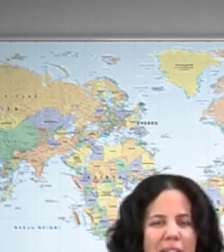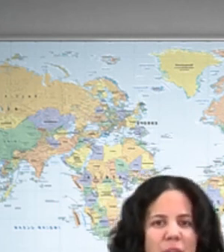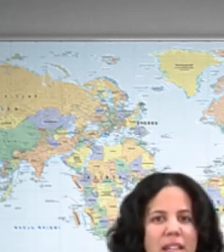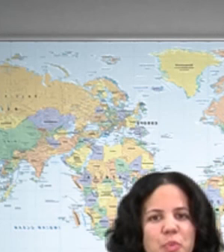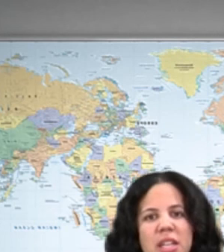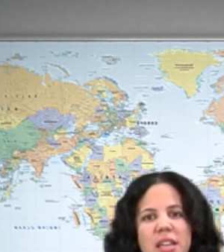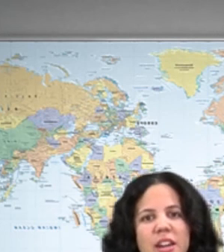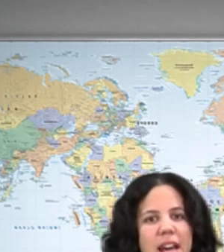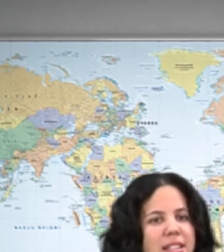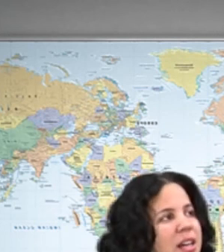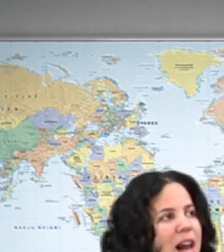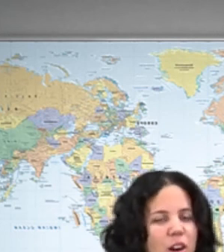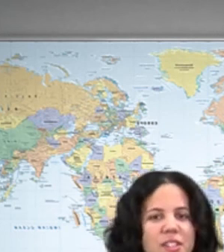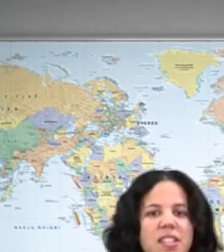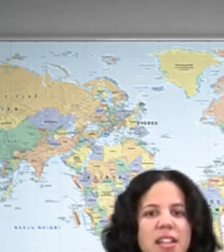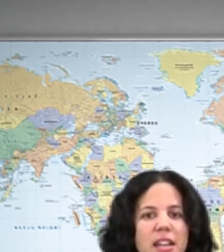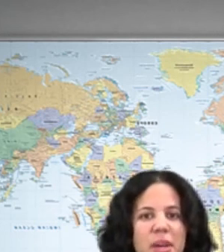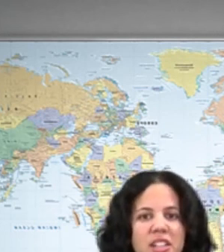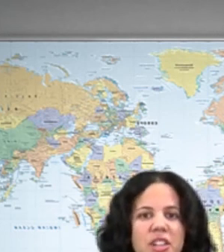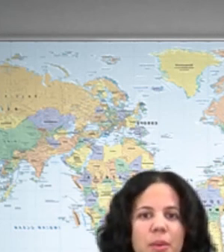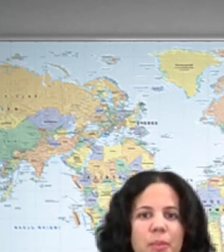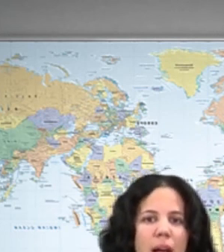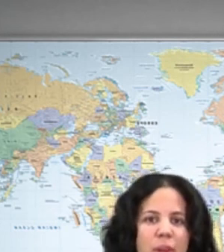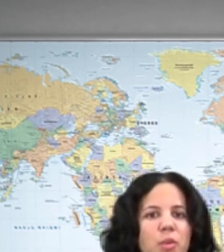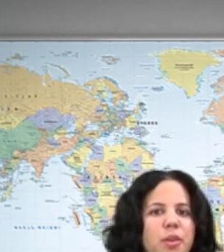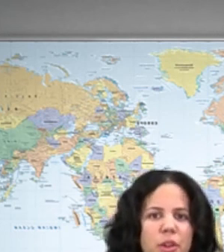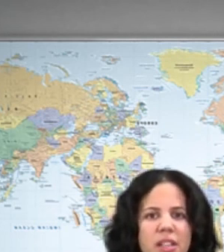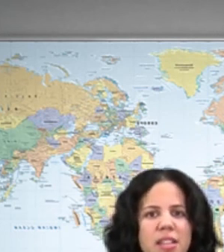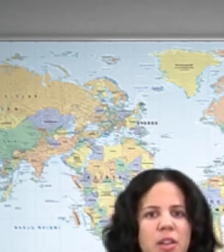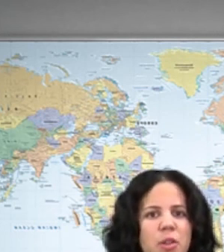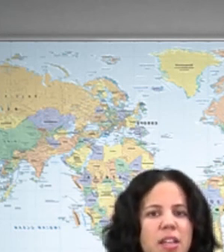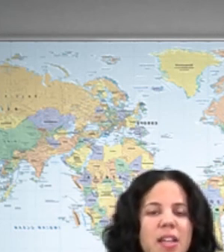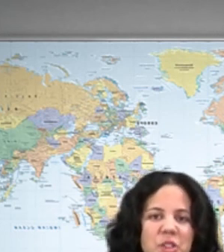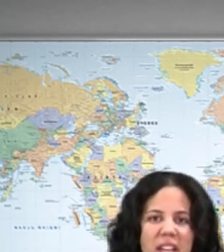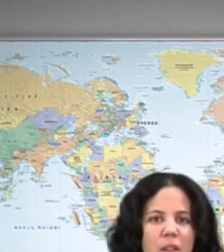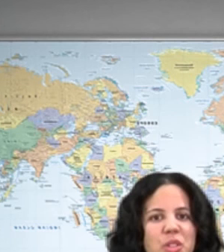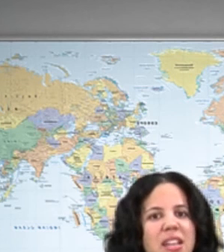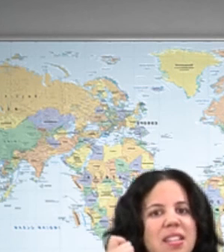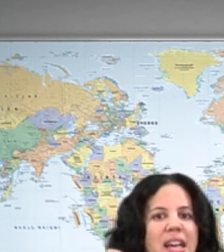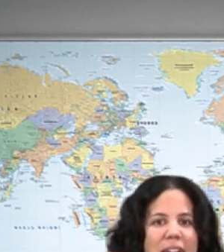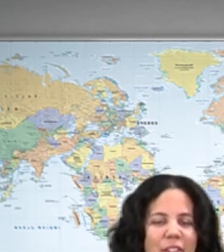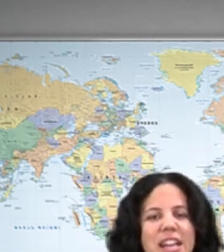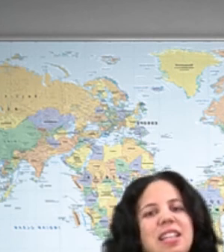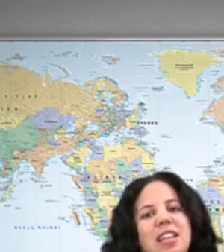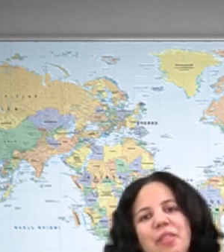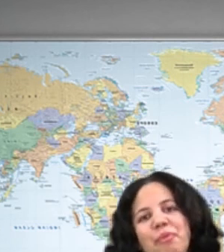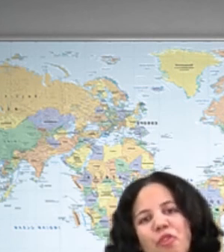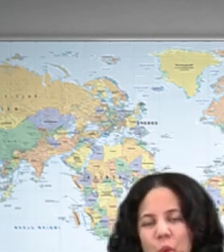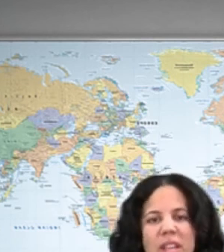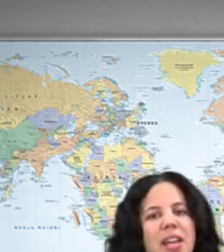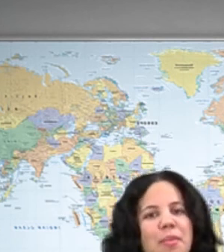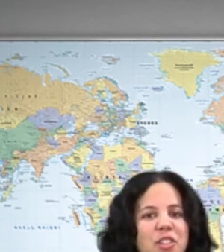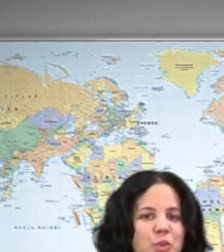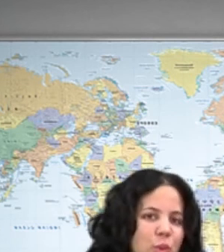of how it has been here at our offices at NMH, helping with the booklets in order to get those kids ready